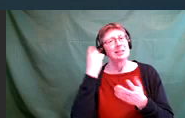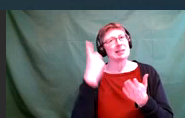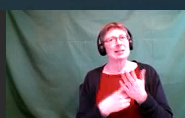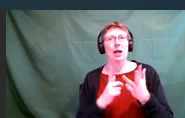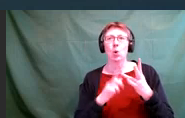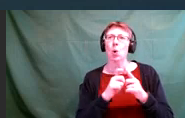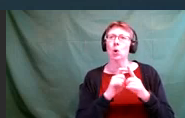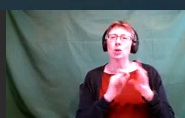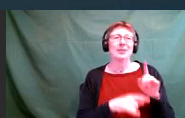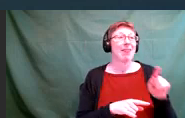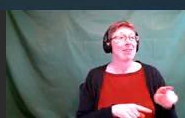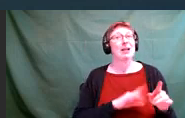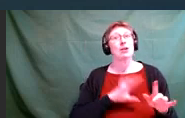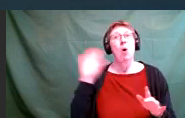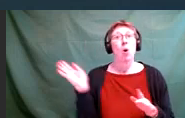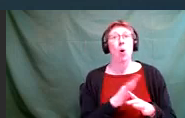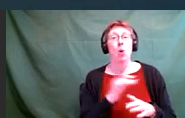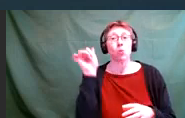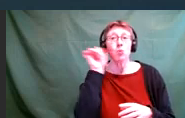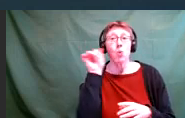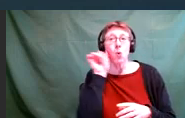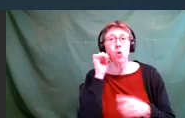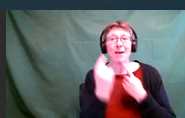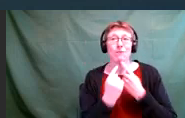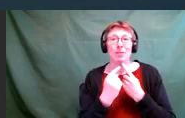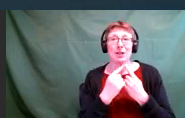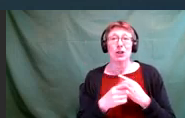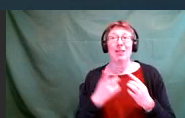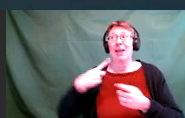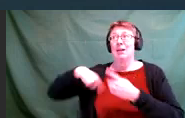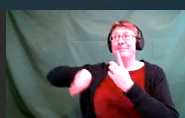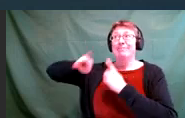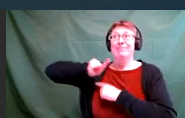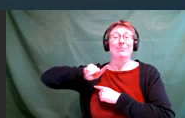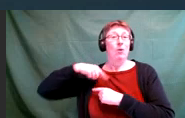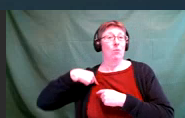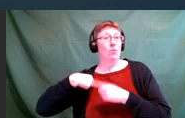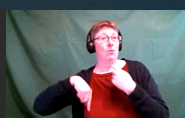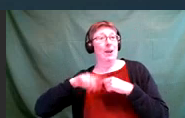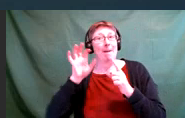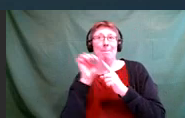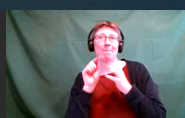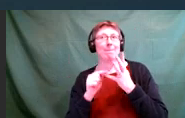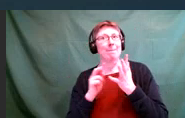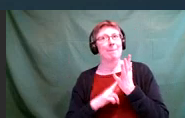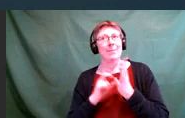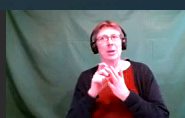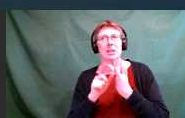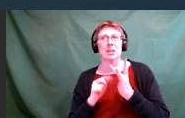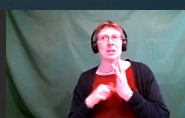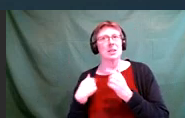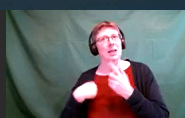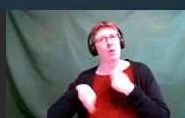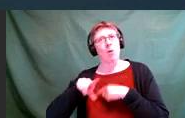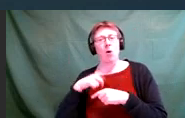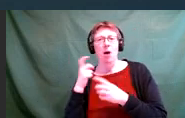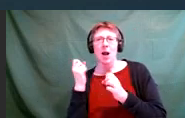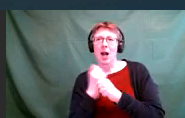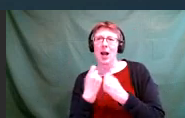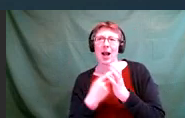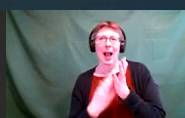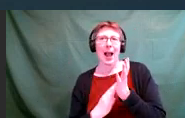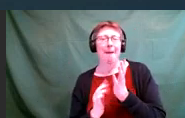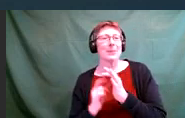all known information, and then we distort it as gamblers with the horses